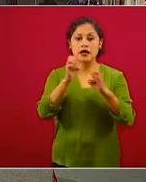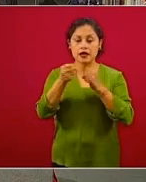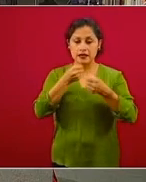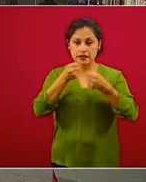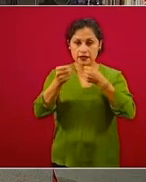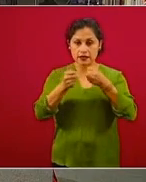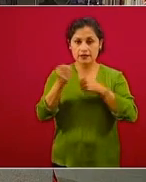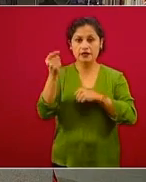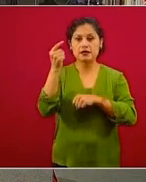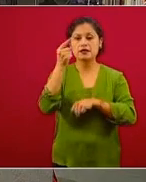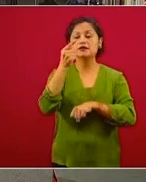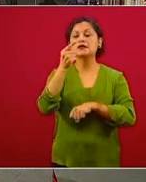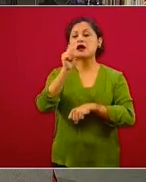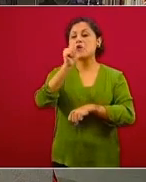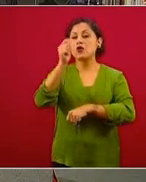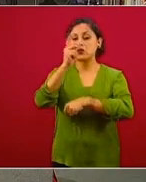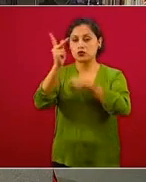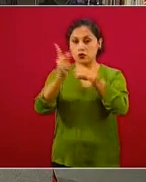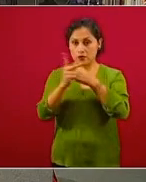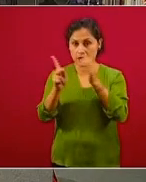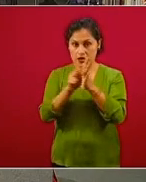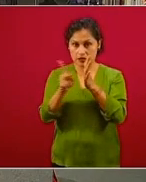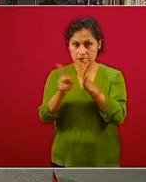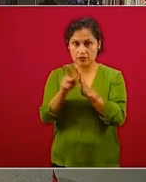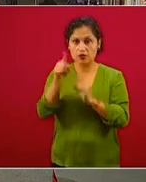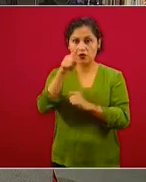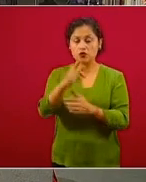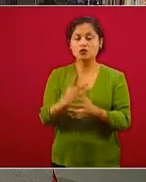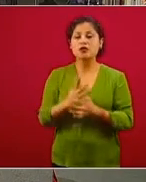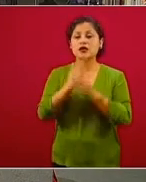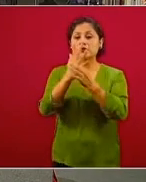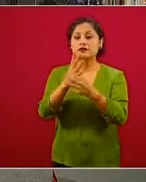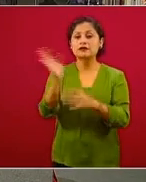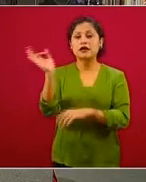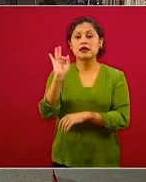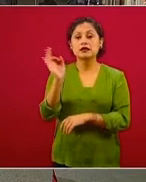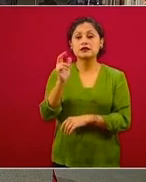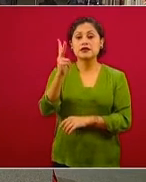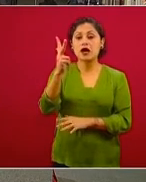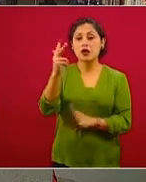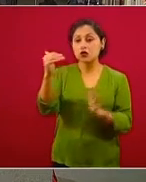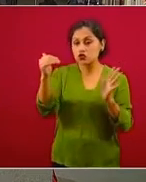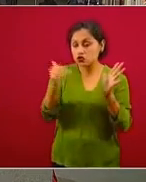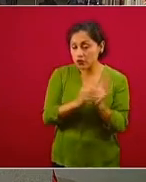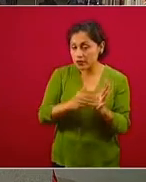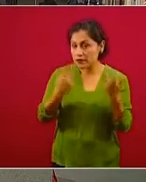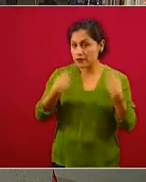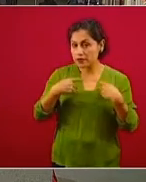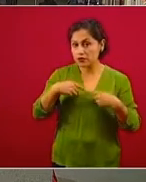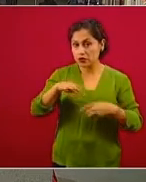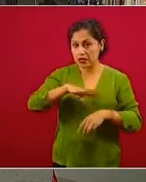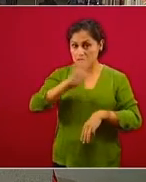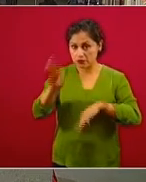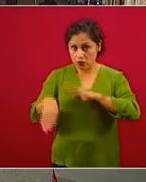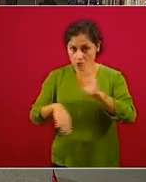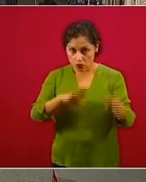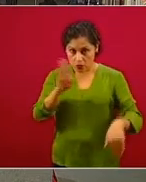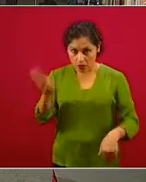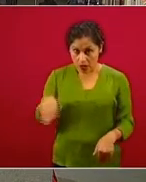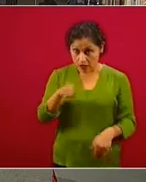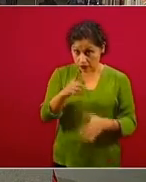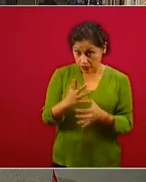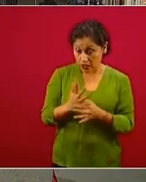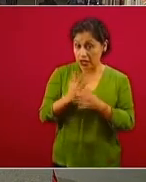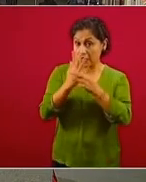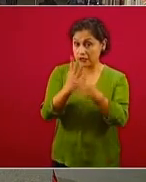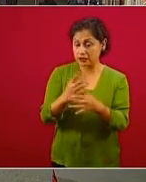there could be up to 8,000 deaths from this pandemic. I don't know if that's exact, or if you could tell